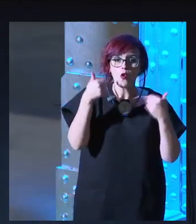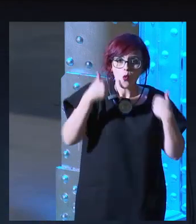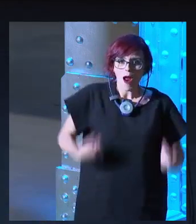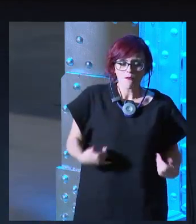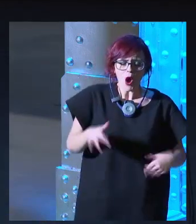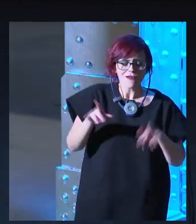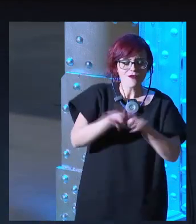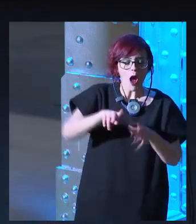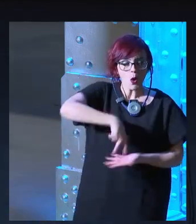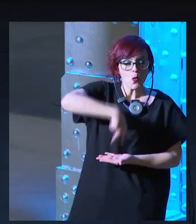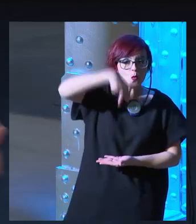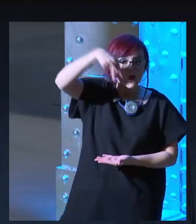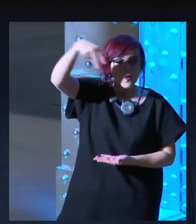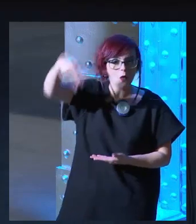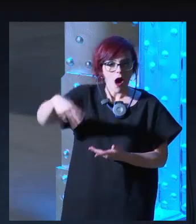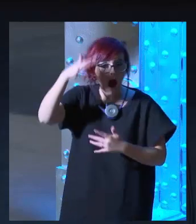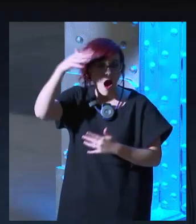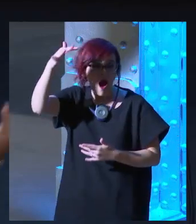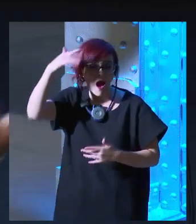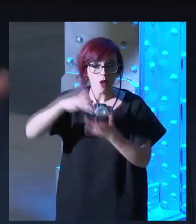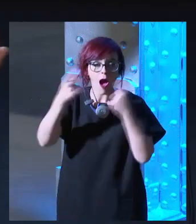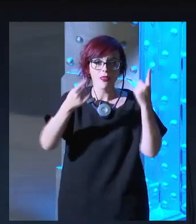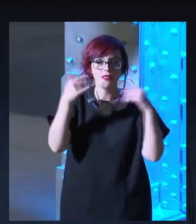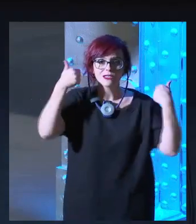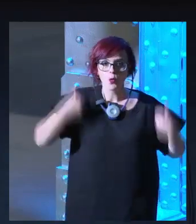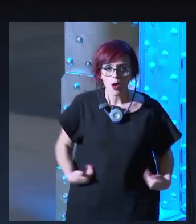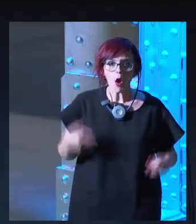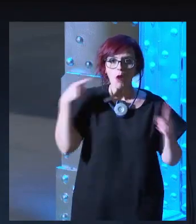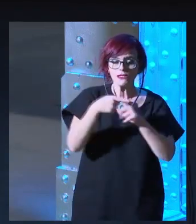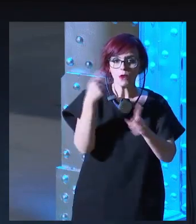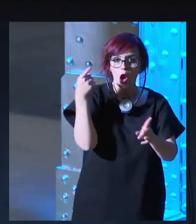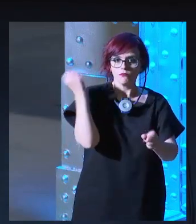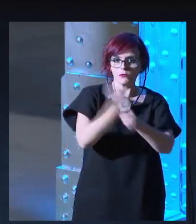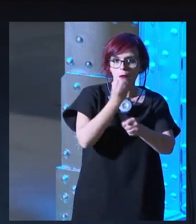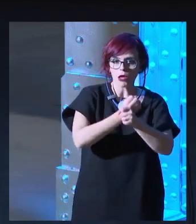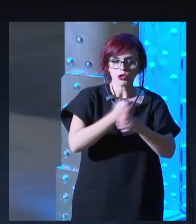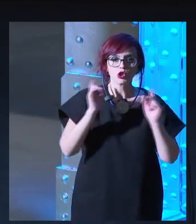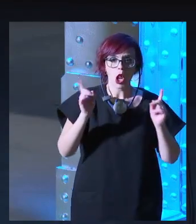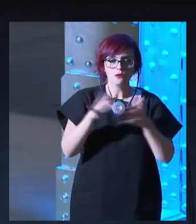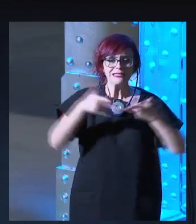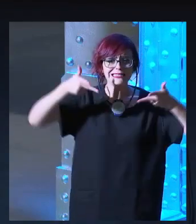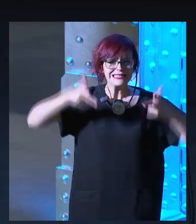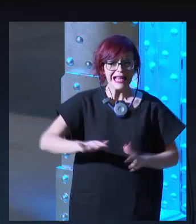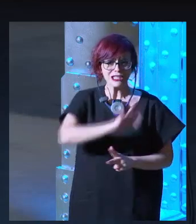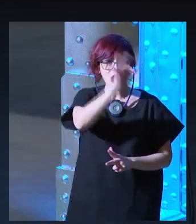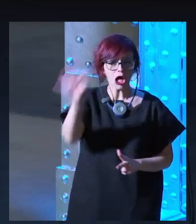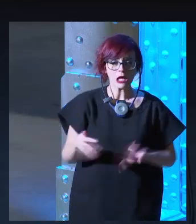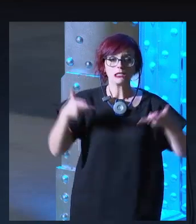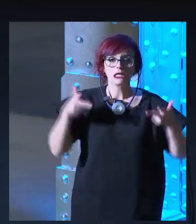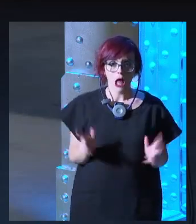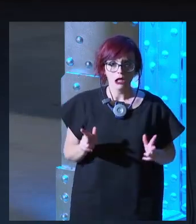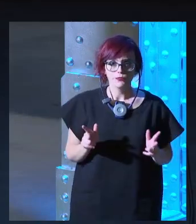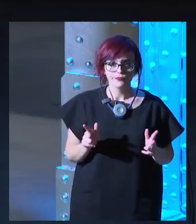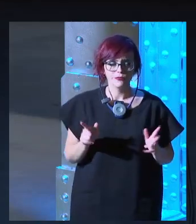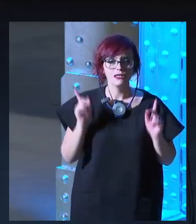are made to work, and a lot of our tension and rage is because we sit around all day, and we never take our bodies out